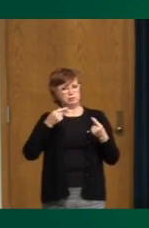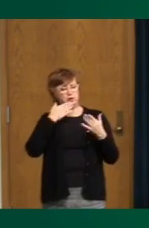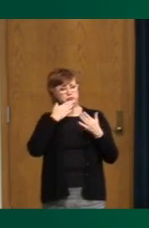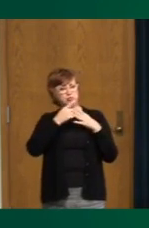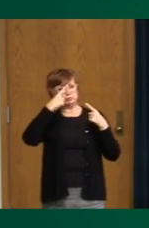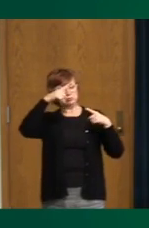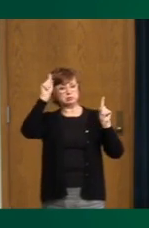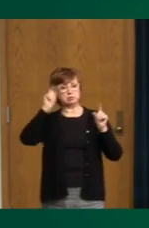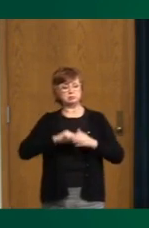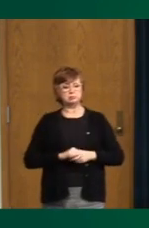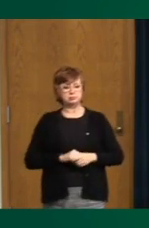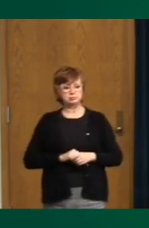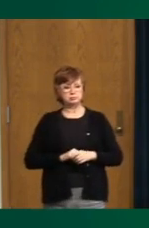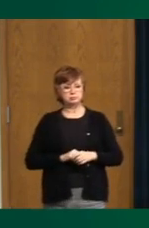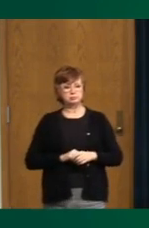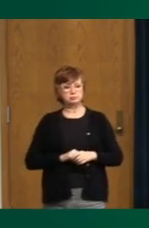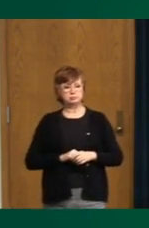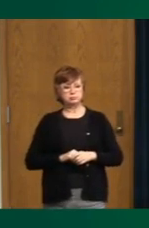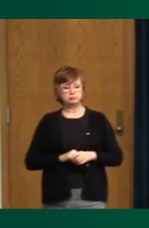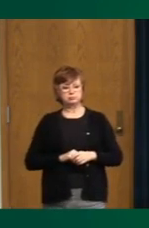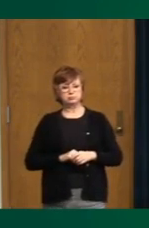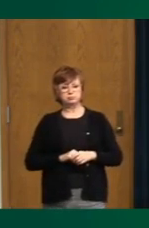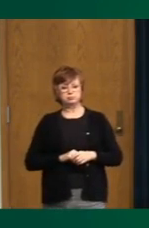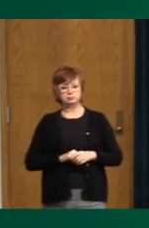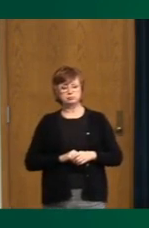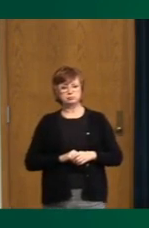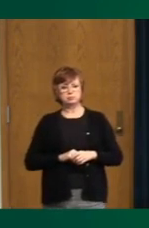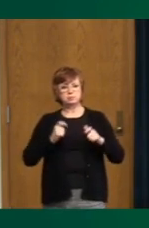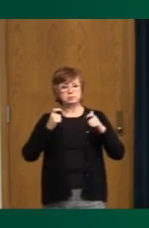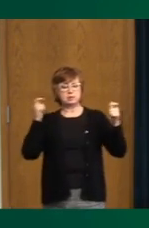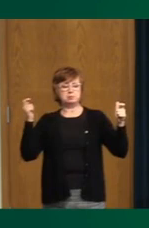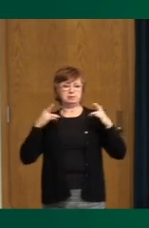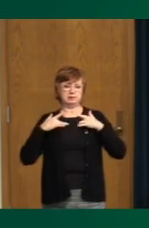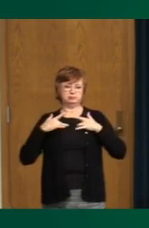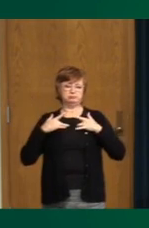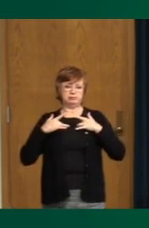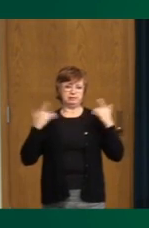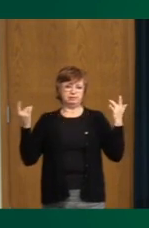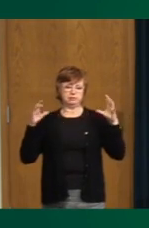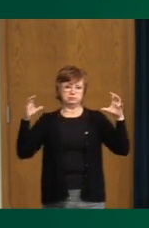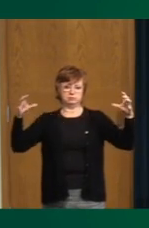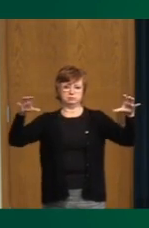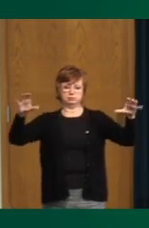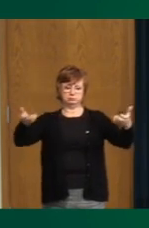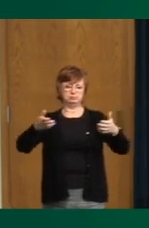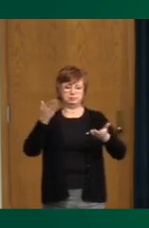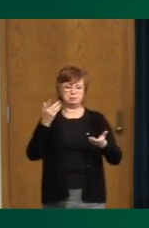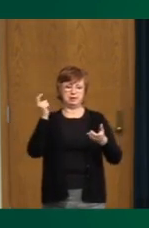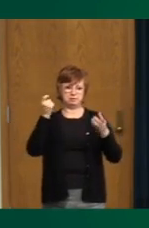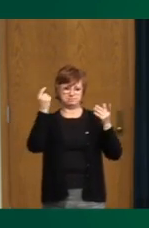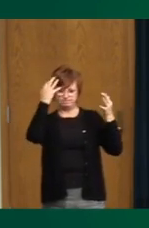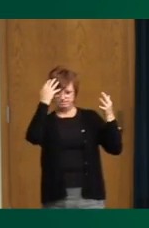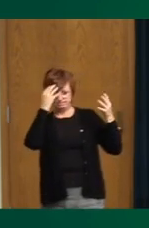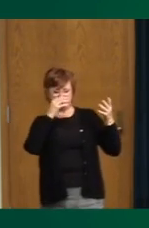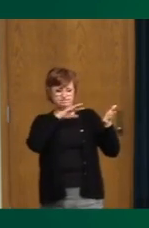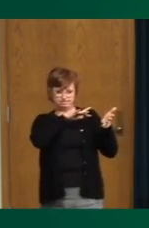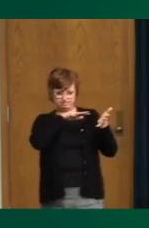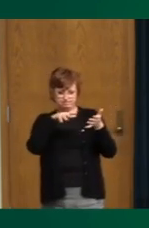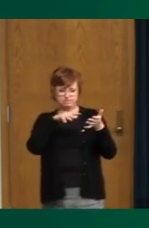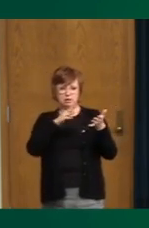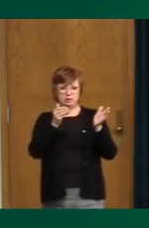any settings where there's large gatherings will have to be reconsidered in terms of reducing gathering sizes or pausing.